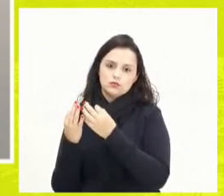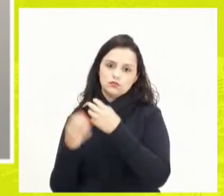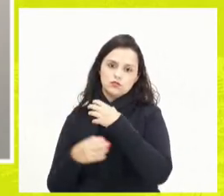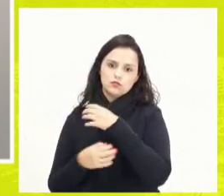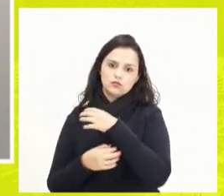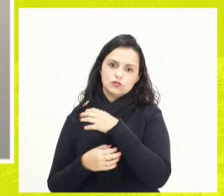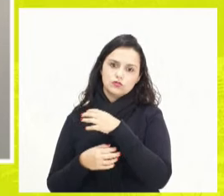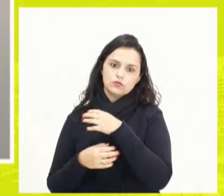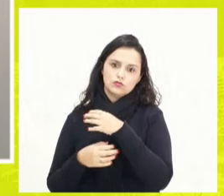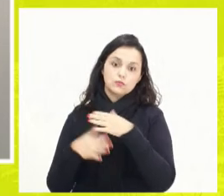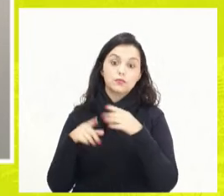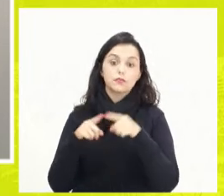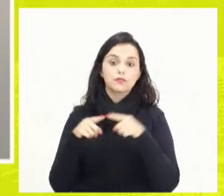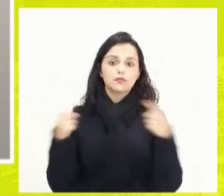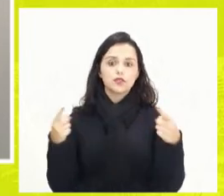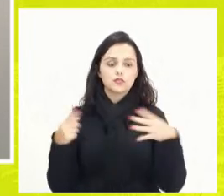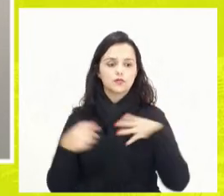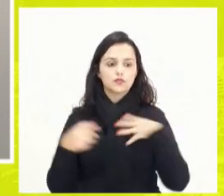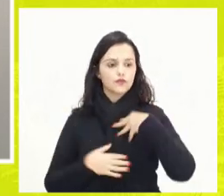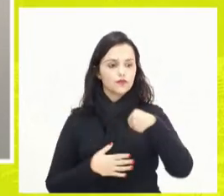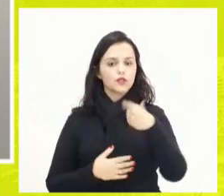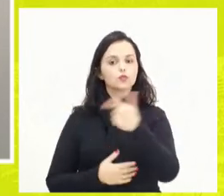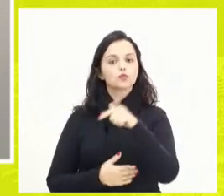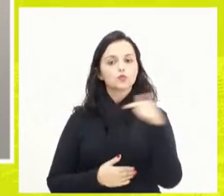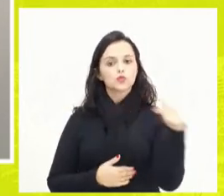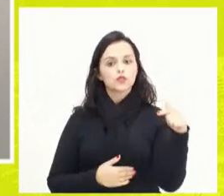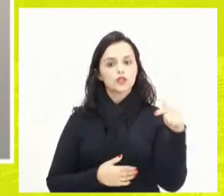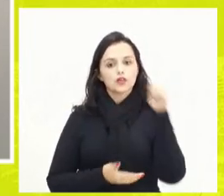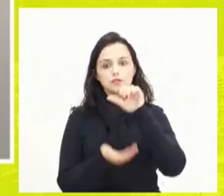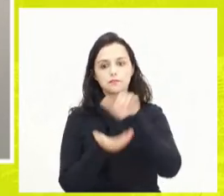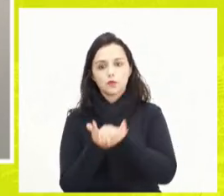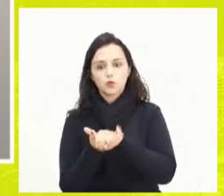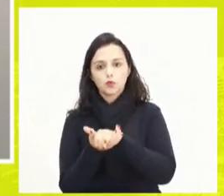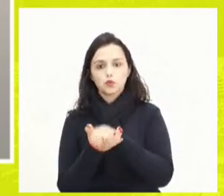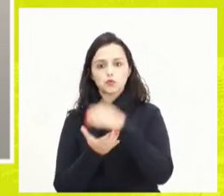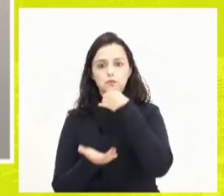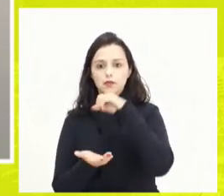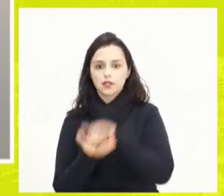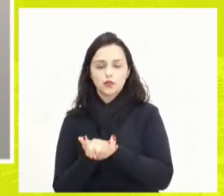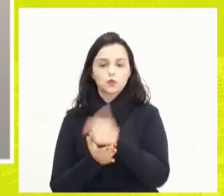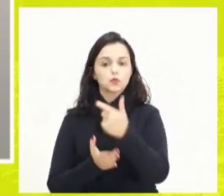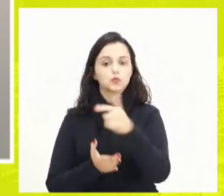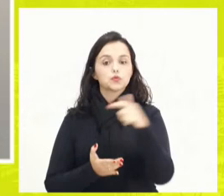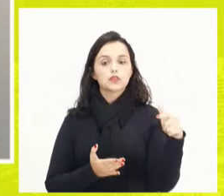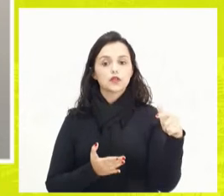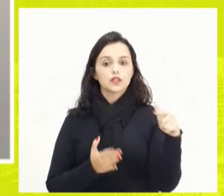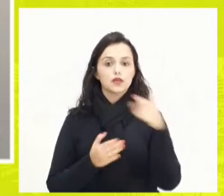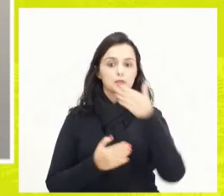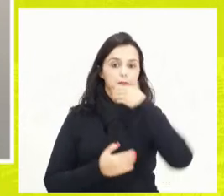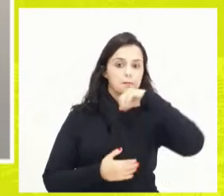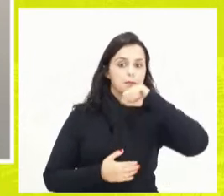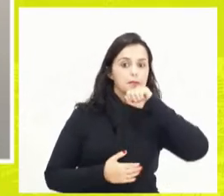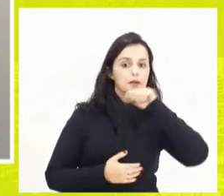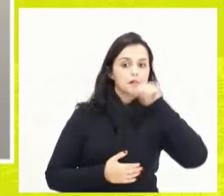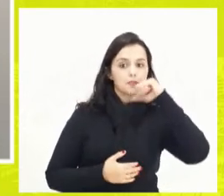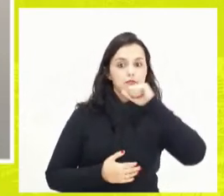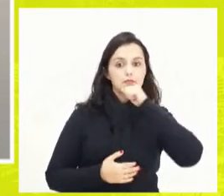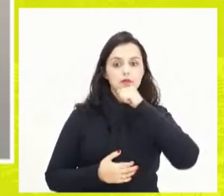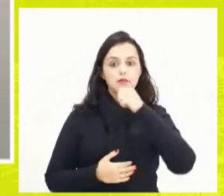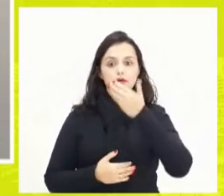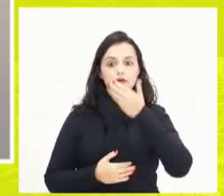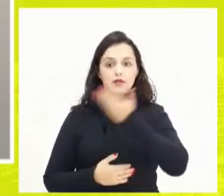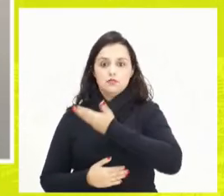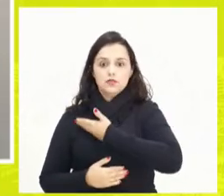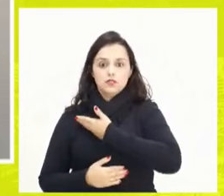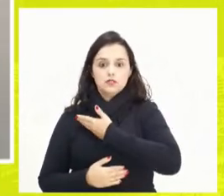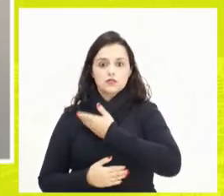home even if you don't have kids wife husband father mother